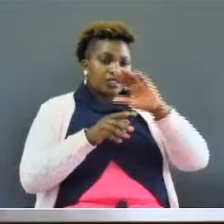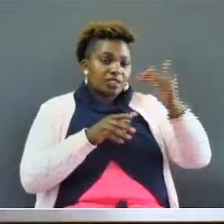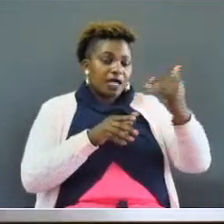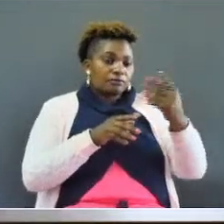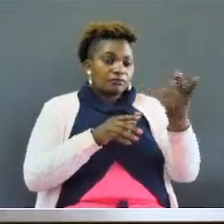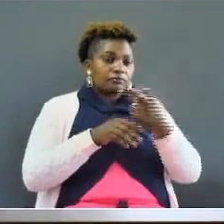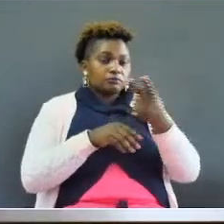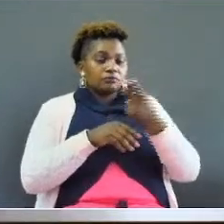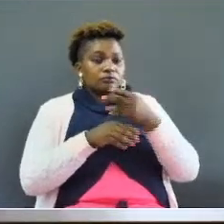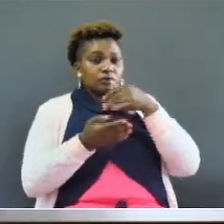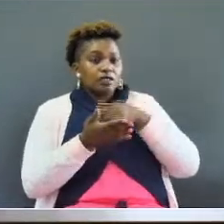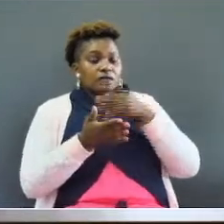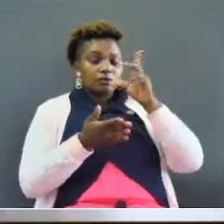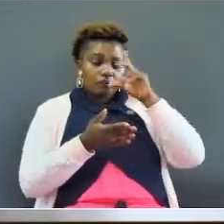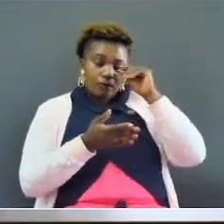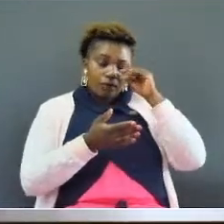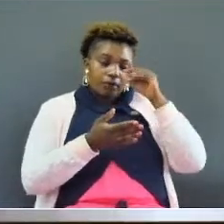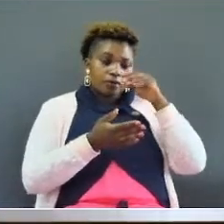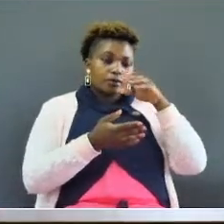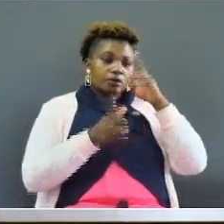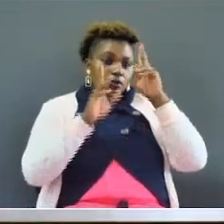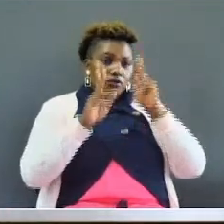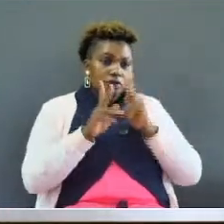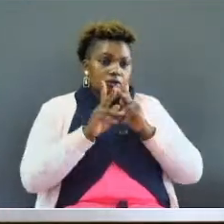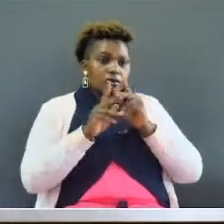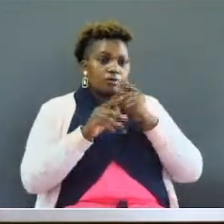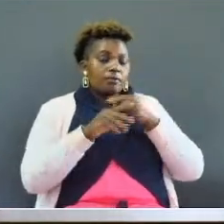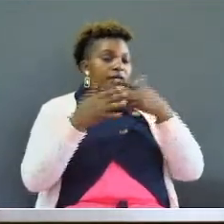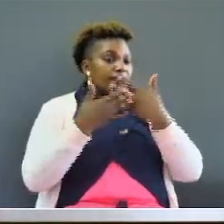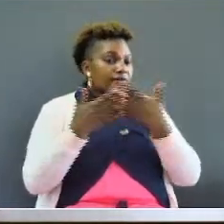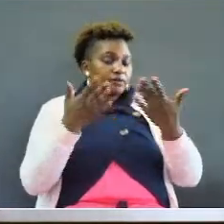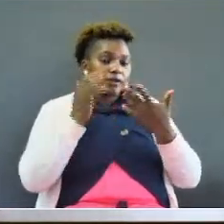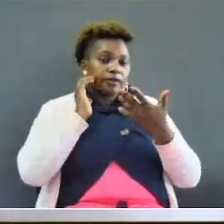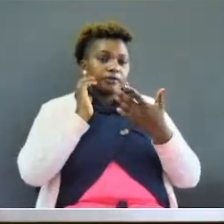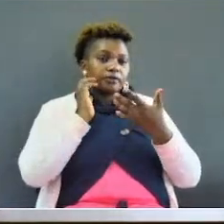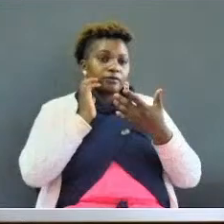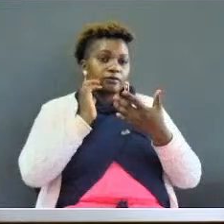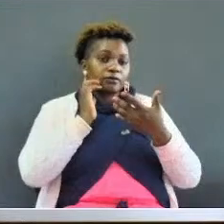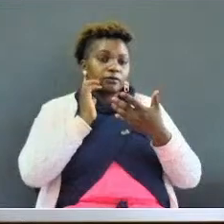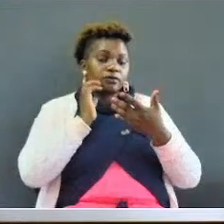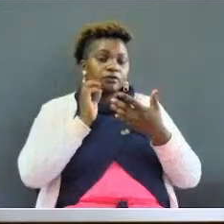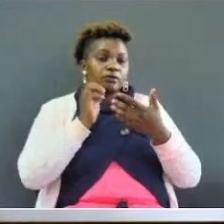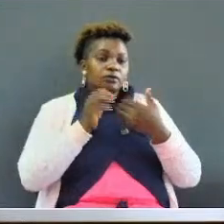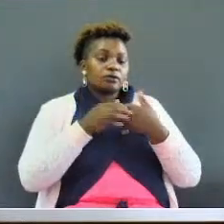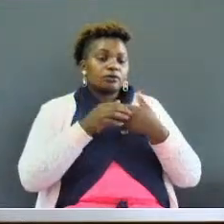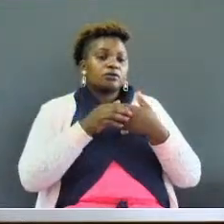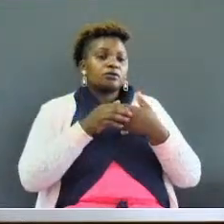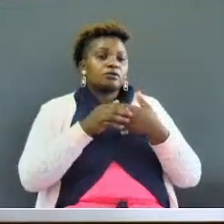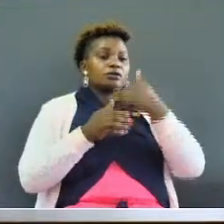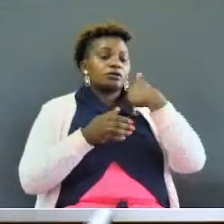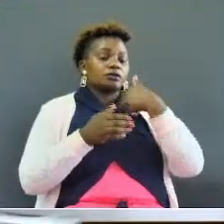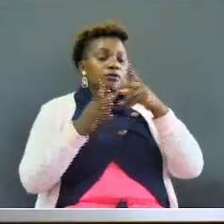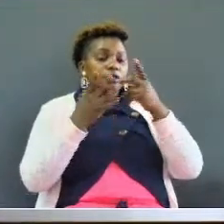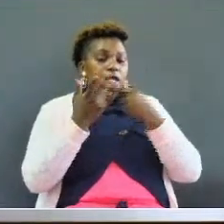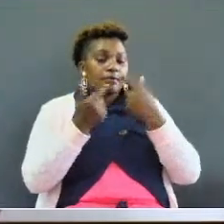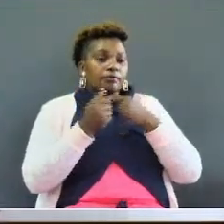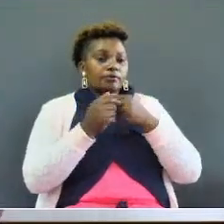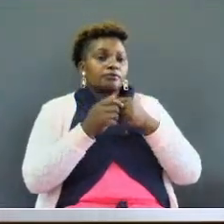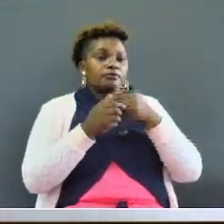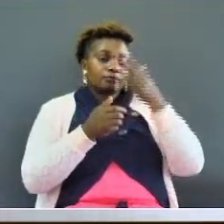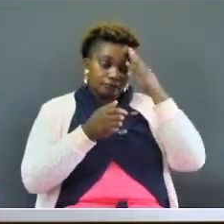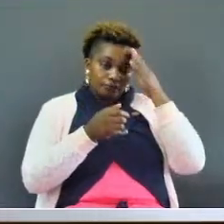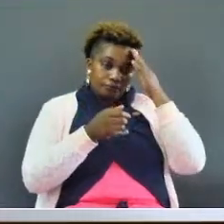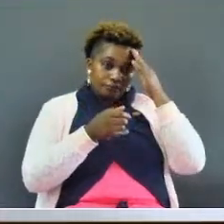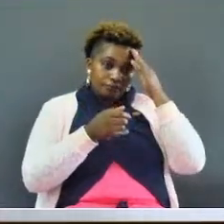involvement, Nairobi, Mombasa, and Kisumu. But everywhere we have, I won't go into the figures, but we